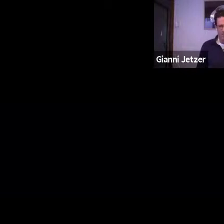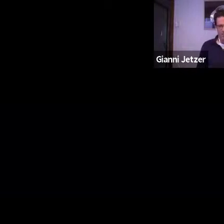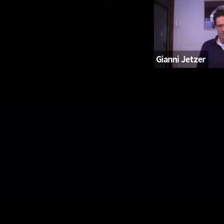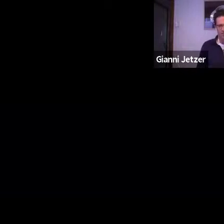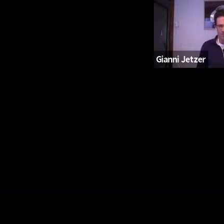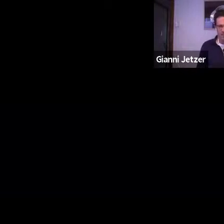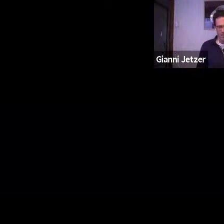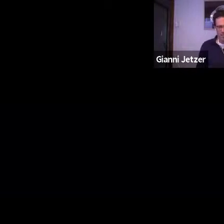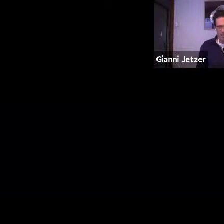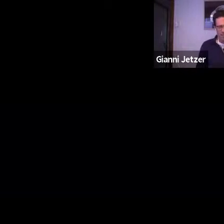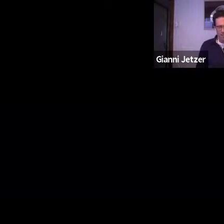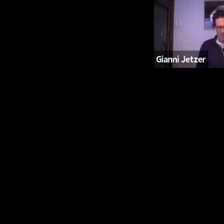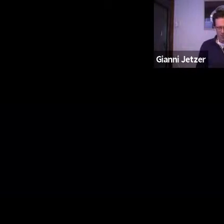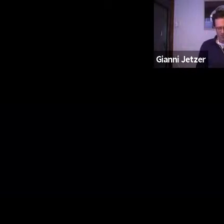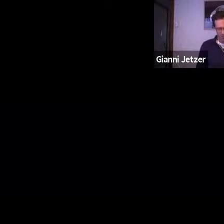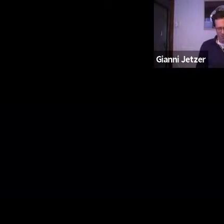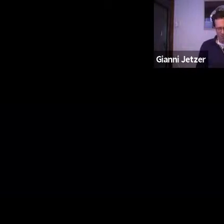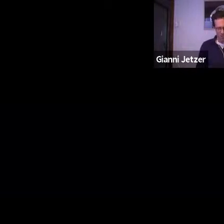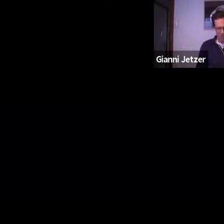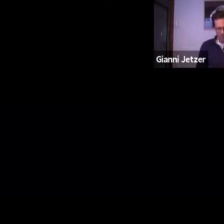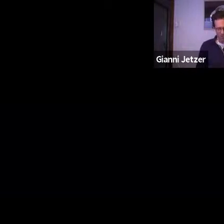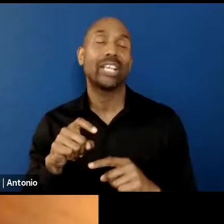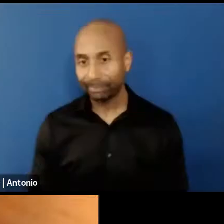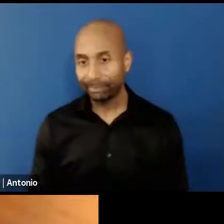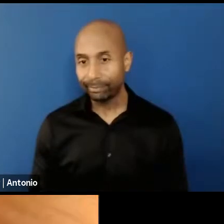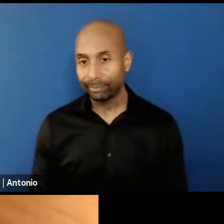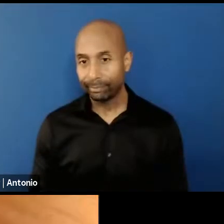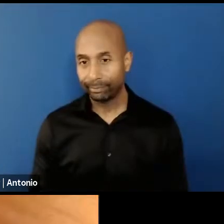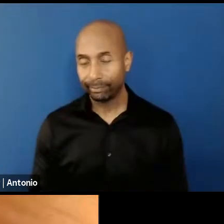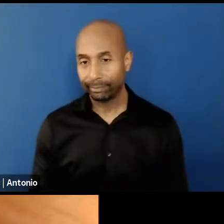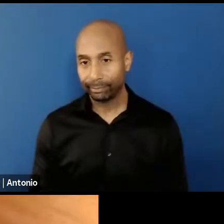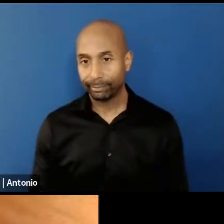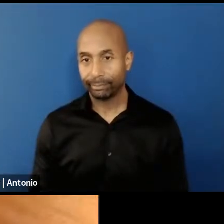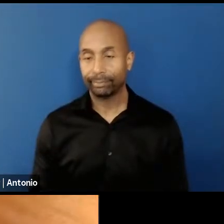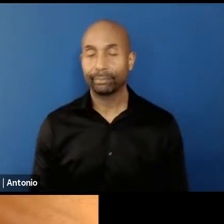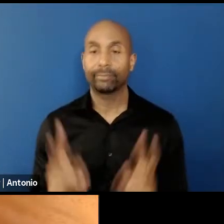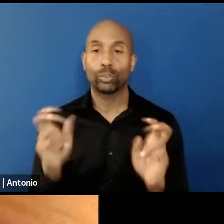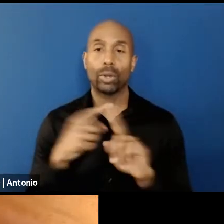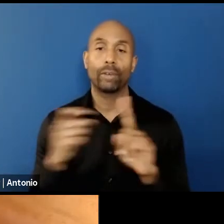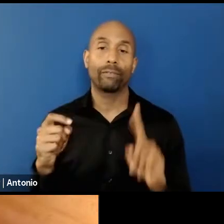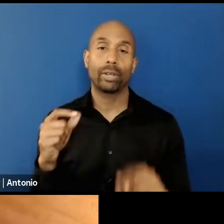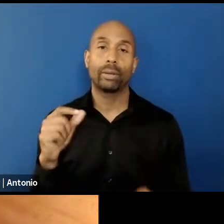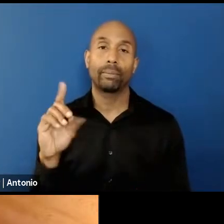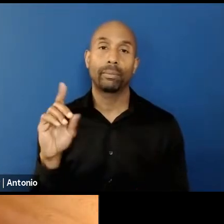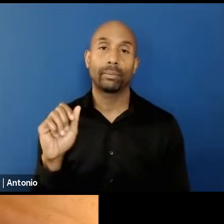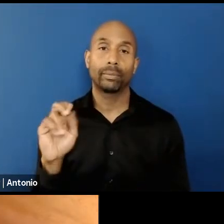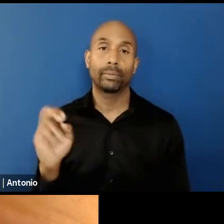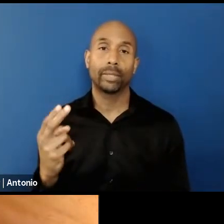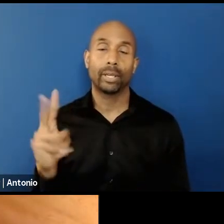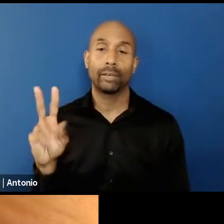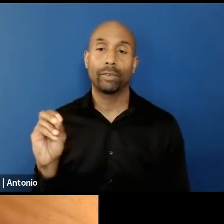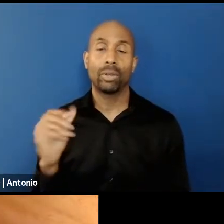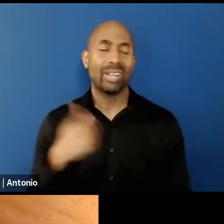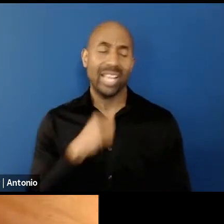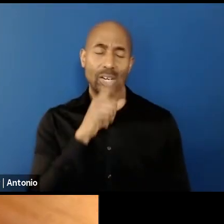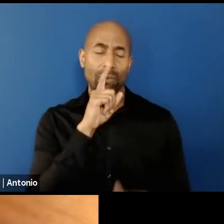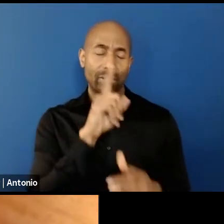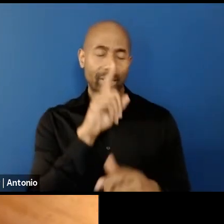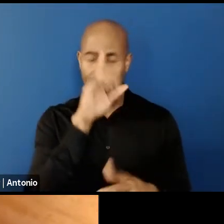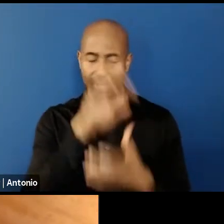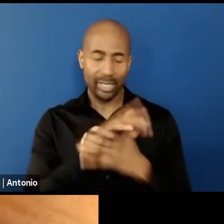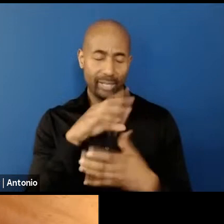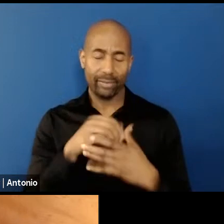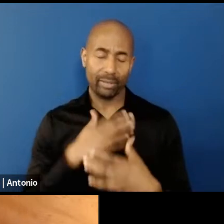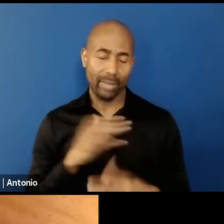conversation. So, this is a quote from Jan Vaux, I don't really believe in my own story, not as a single